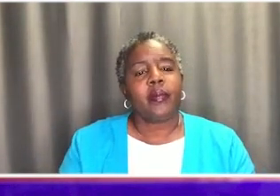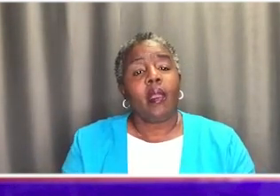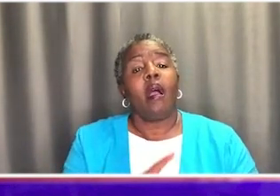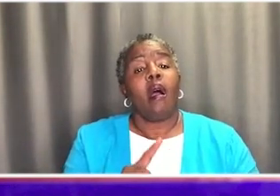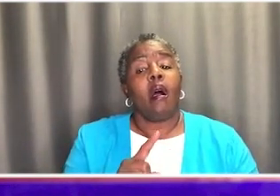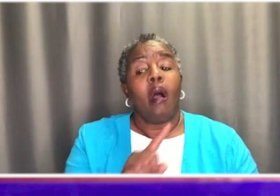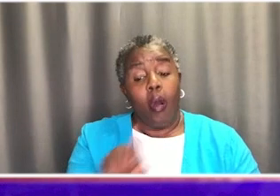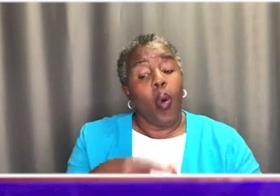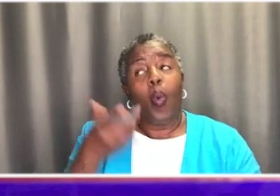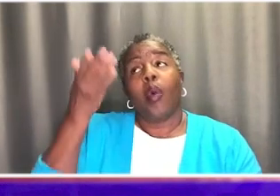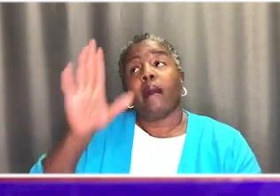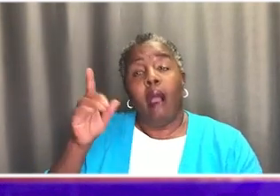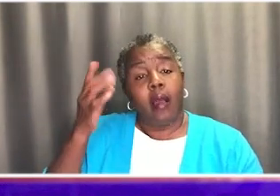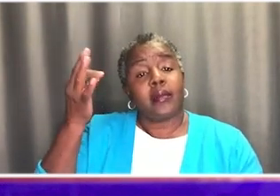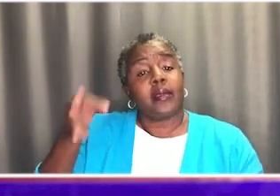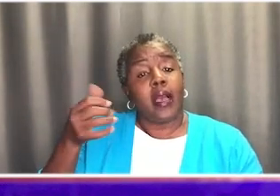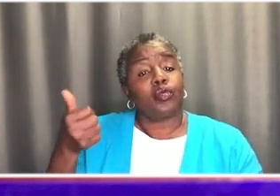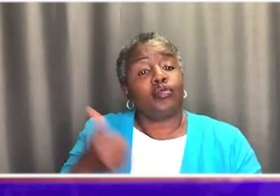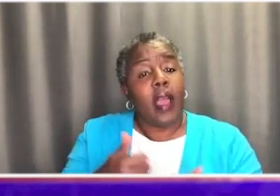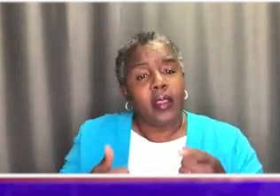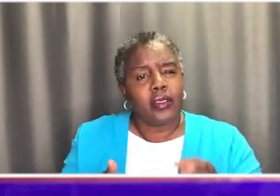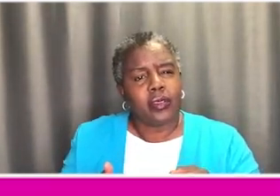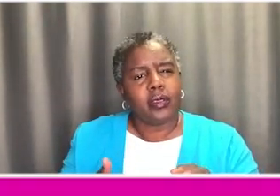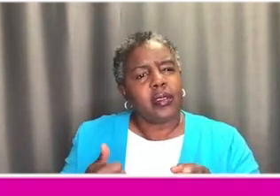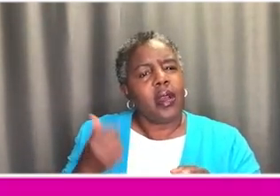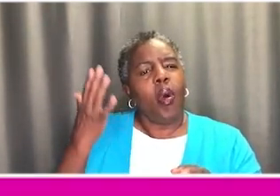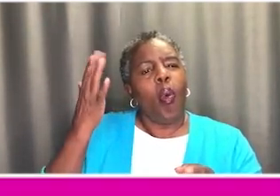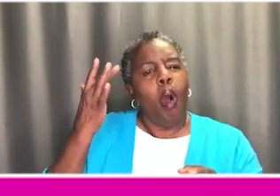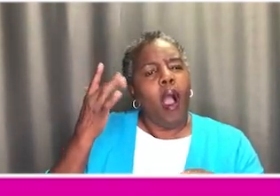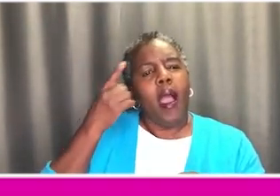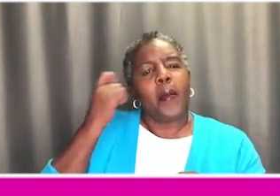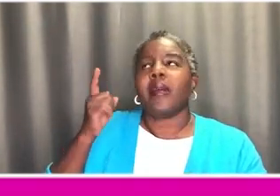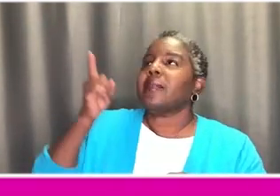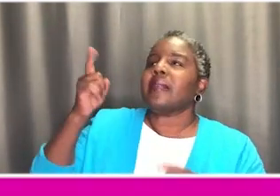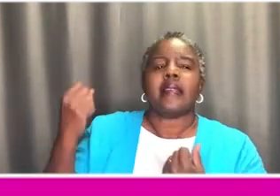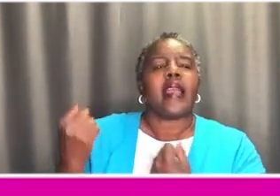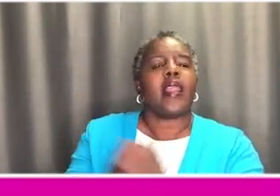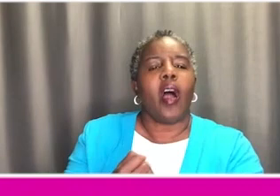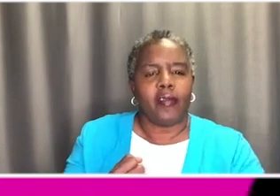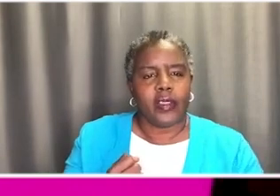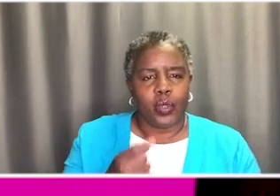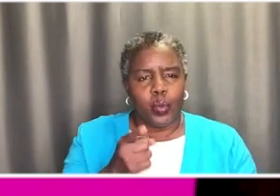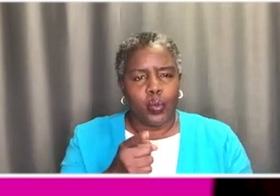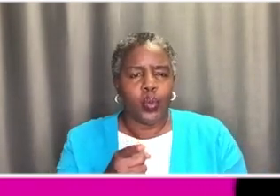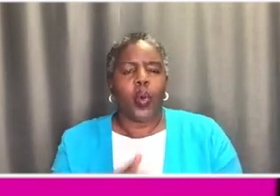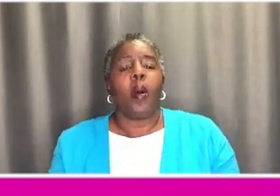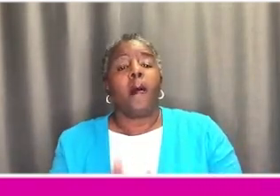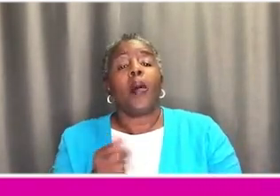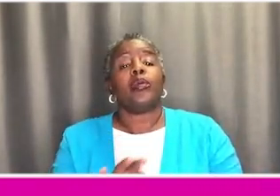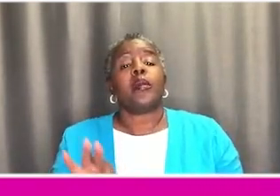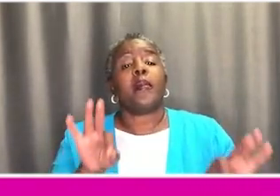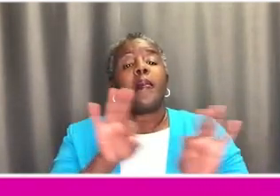challenges us, it comes from abundance of love. And more importantly, we